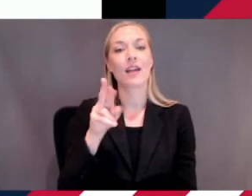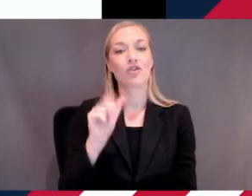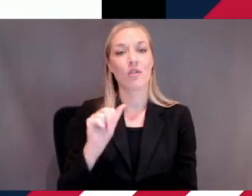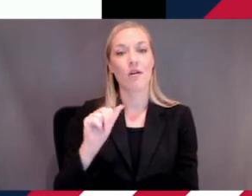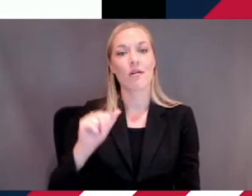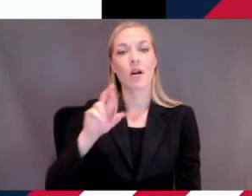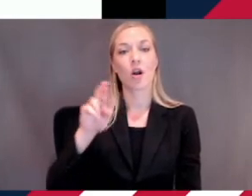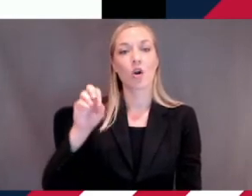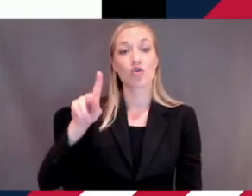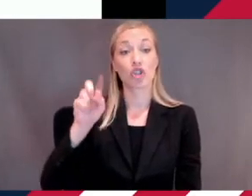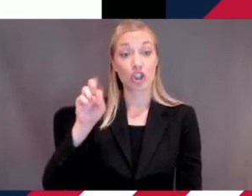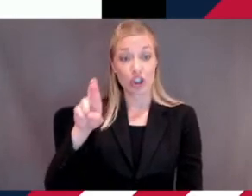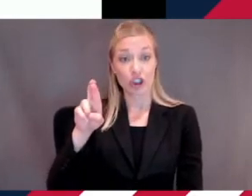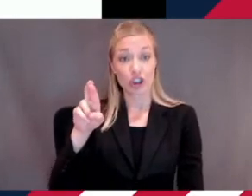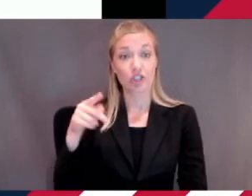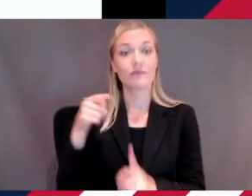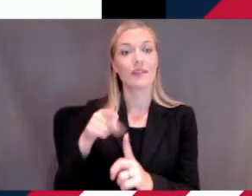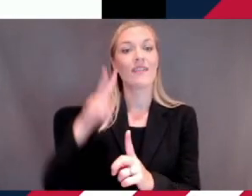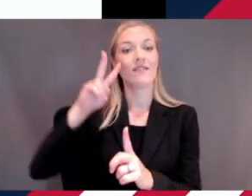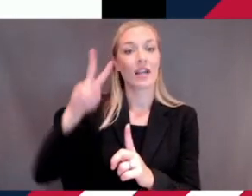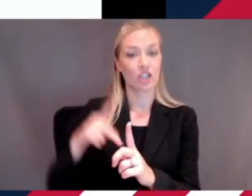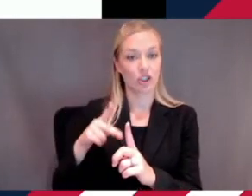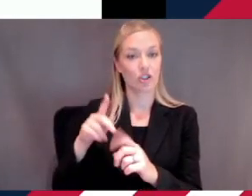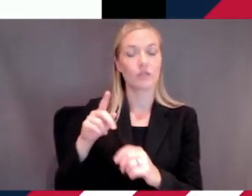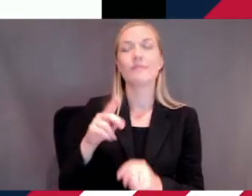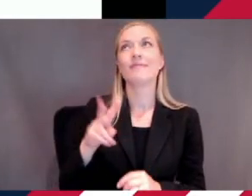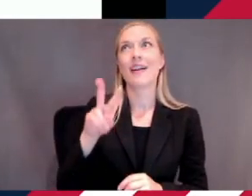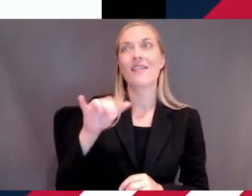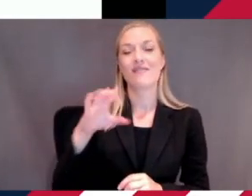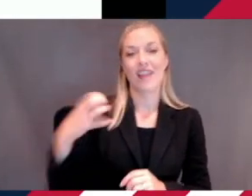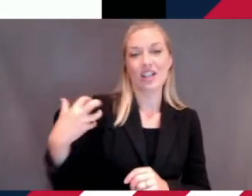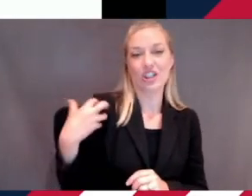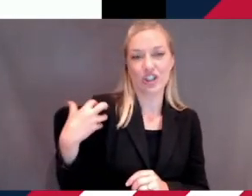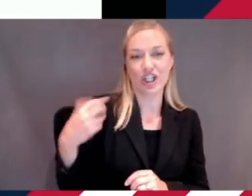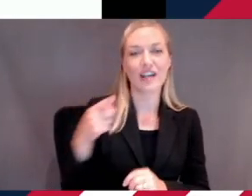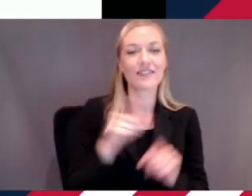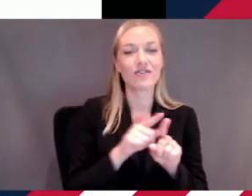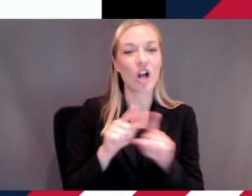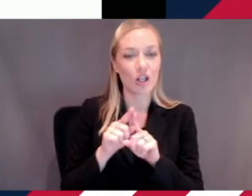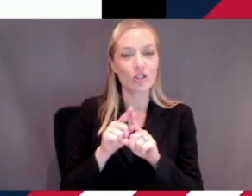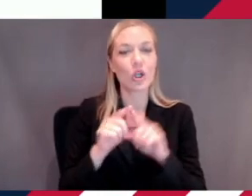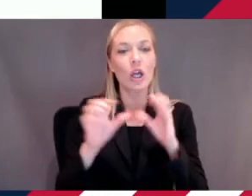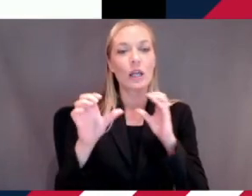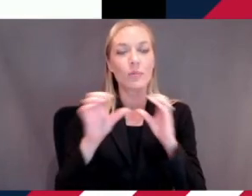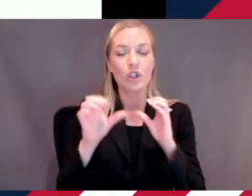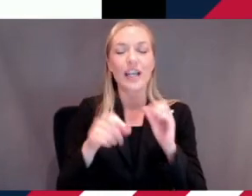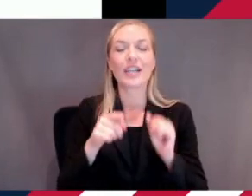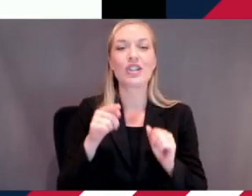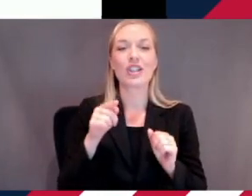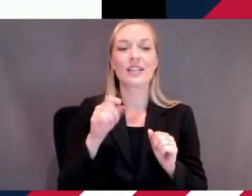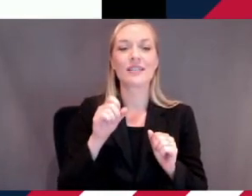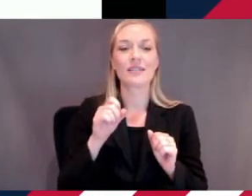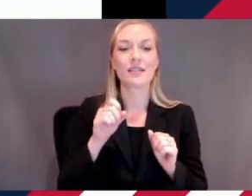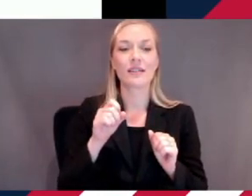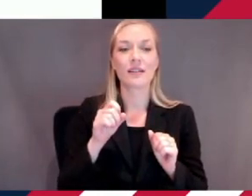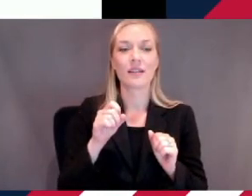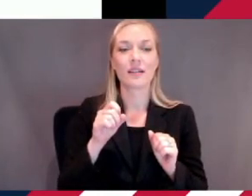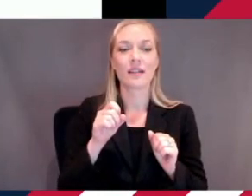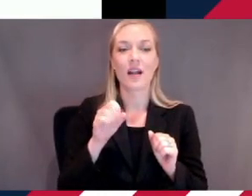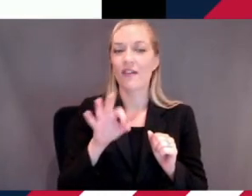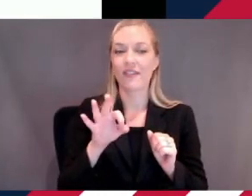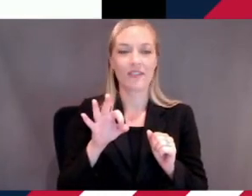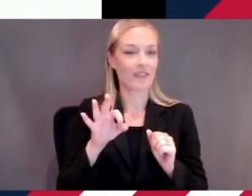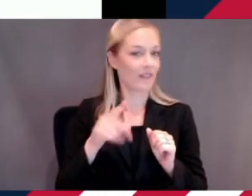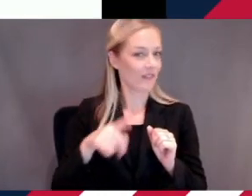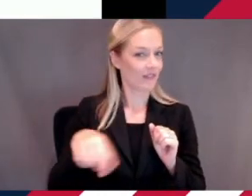where she served in a number of positions ranging from shop steward to vice president. Ms. Roker is a member of the DNC's